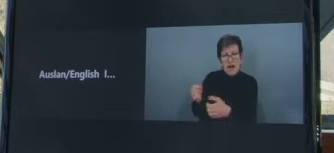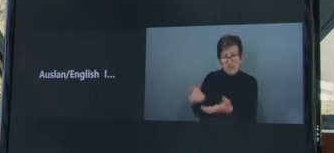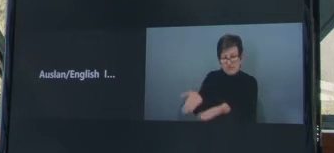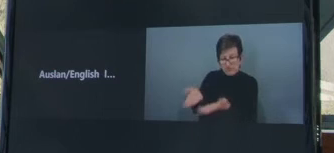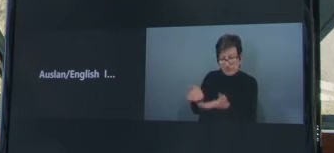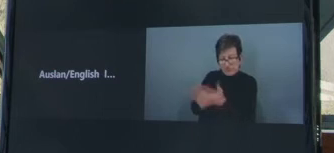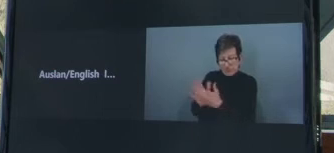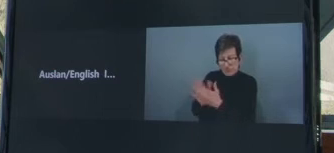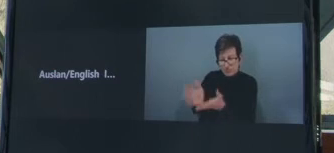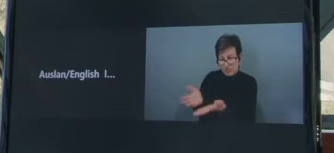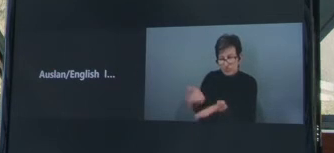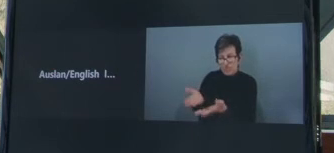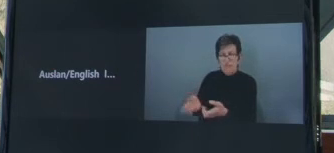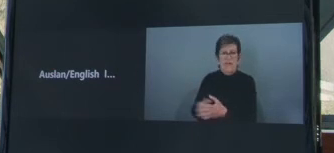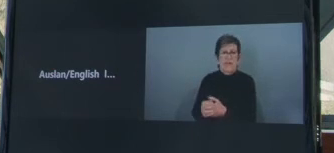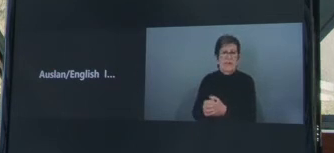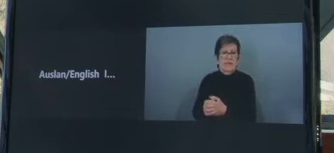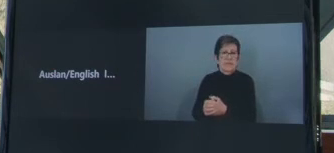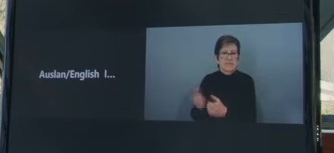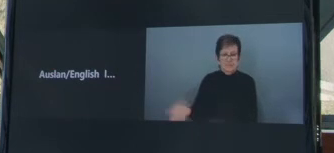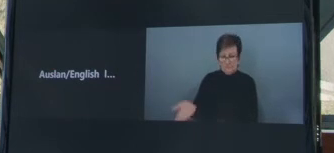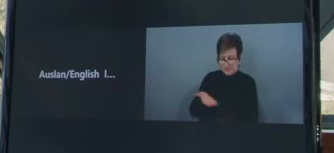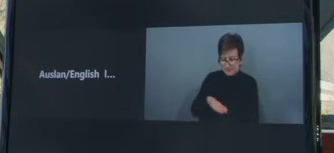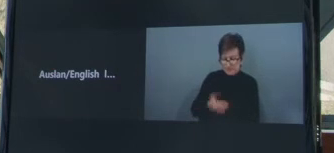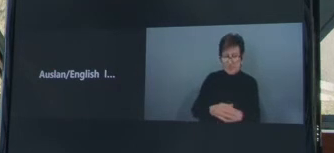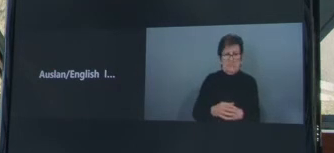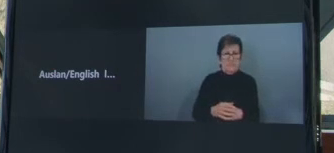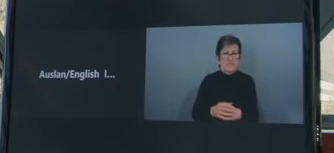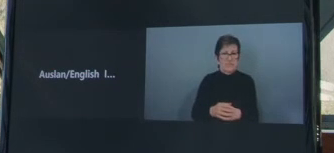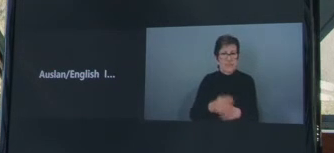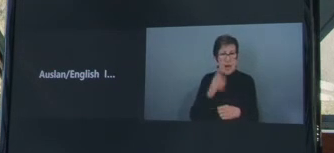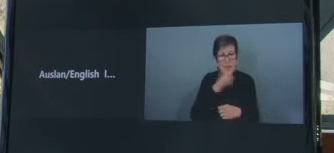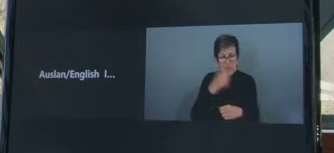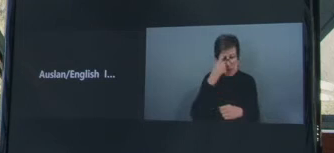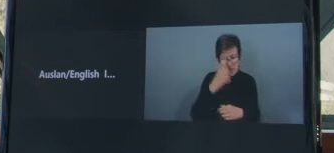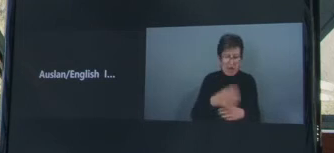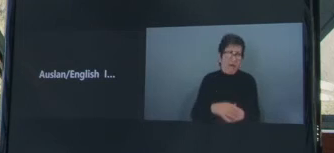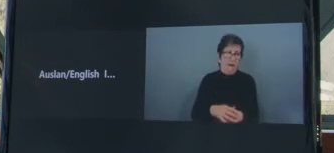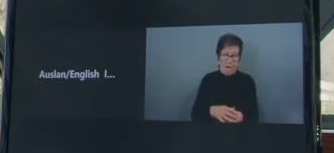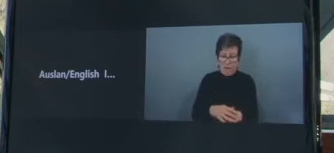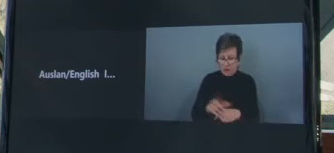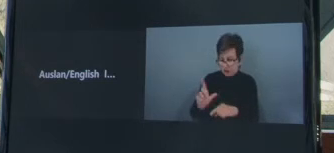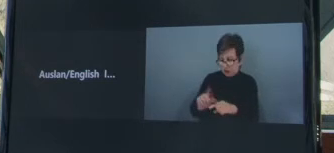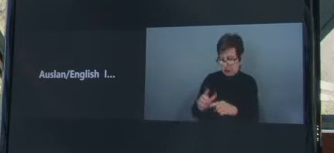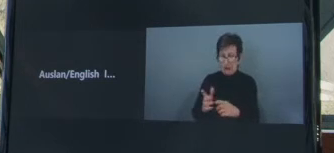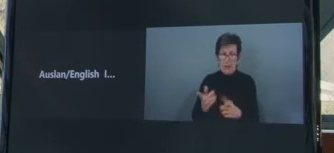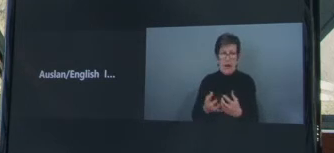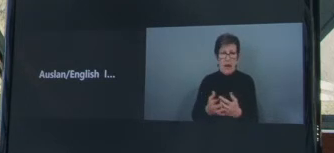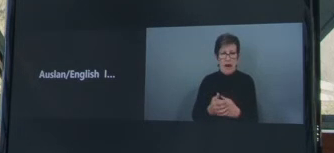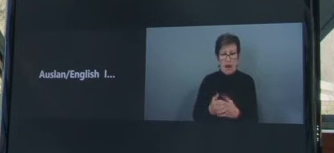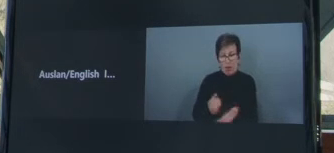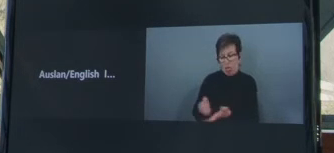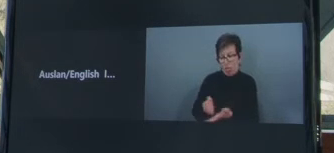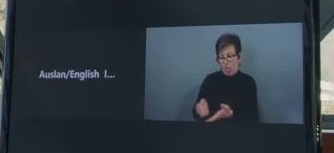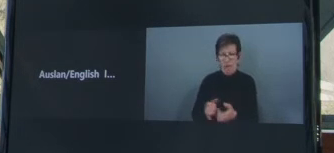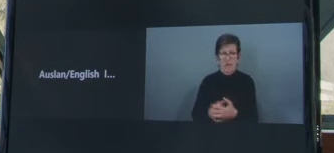a negative perception of eating this food because it's so cheap. And in the building sector, one could